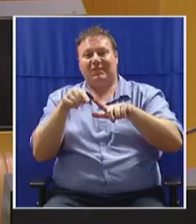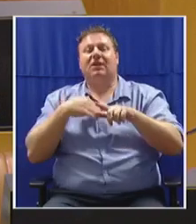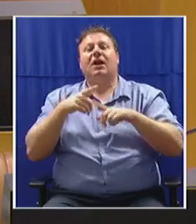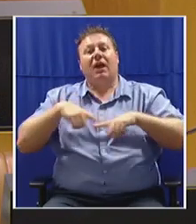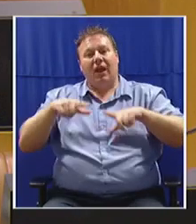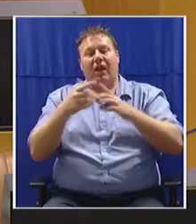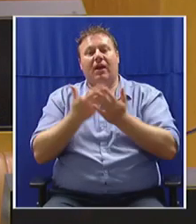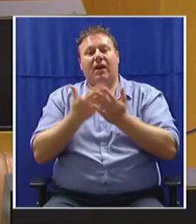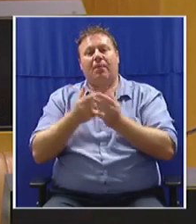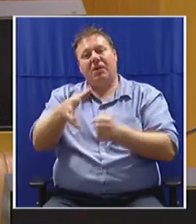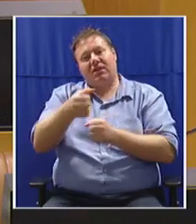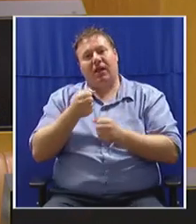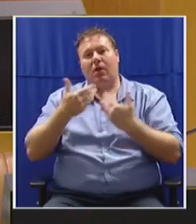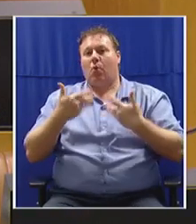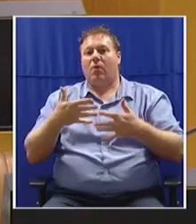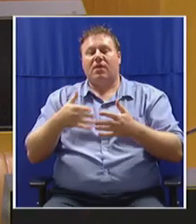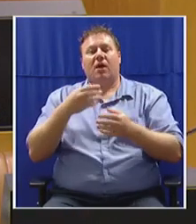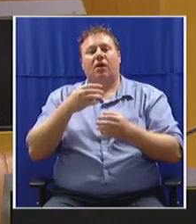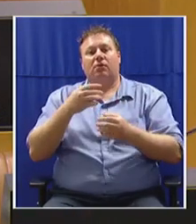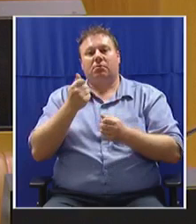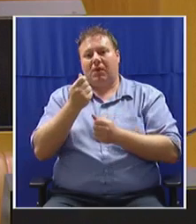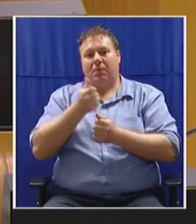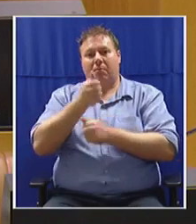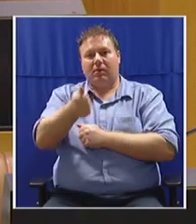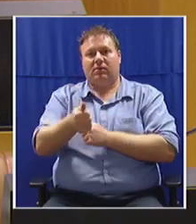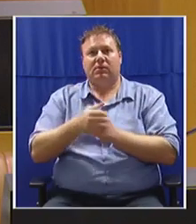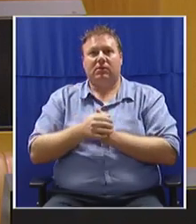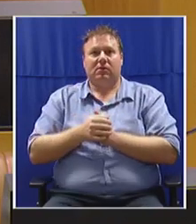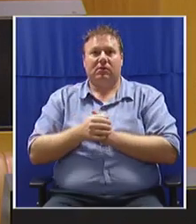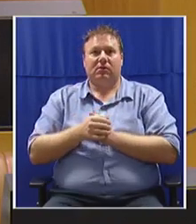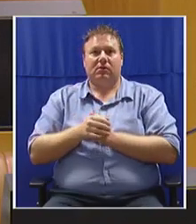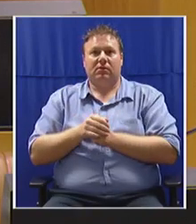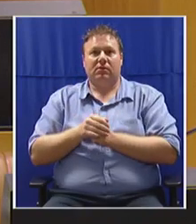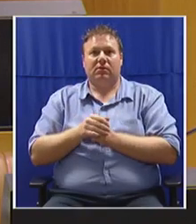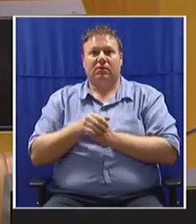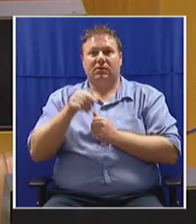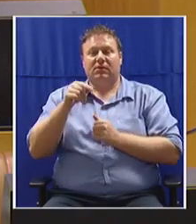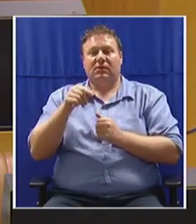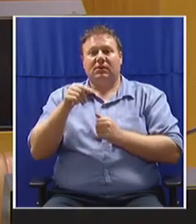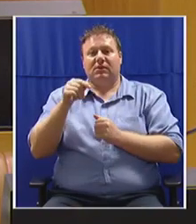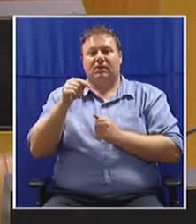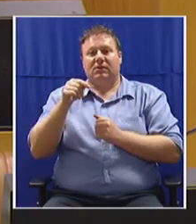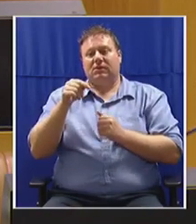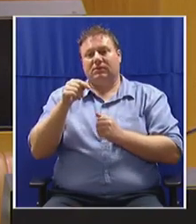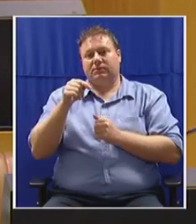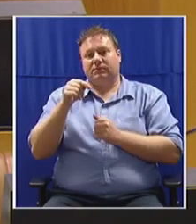Lo komiti ke mayimiselwe yilendlu yowiso-mthetho kuba kaloku umgaqo siseko